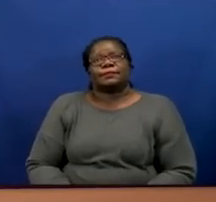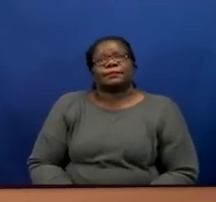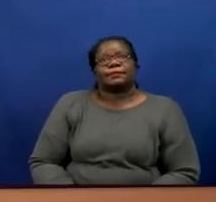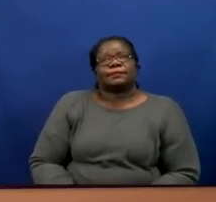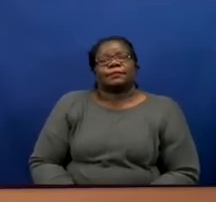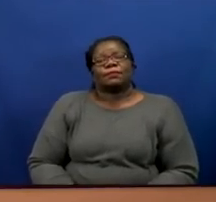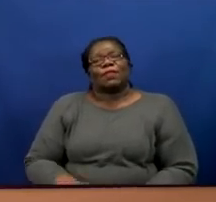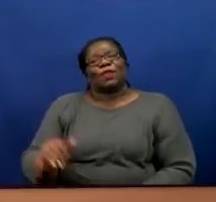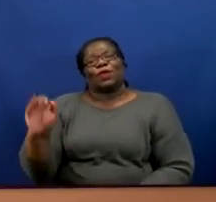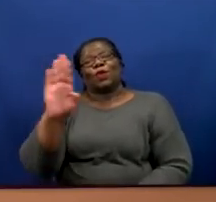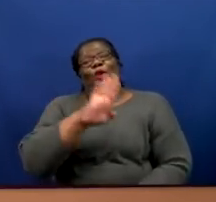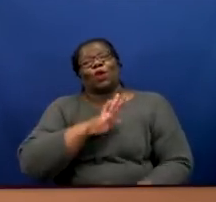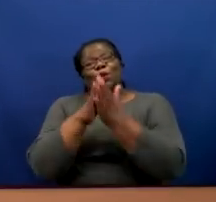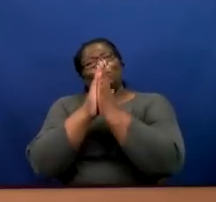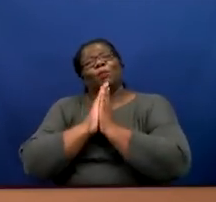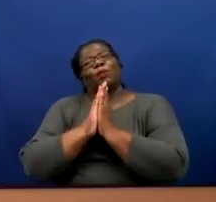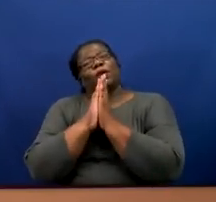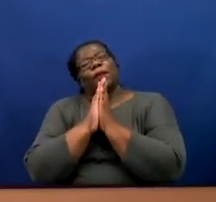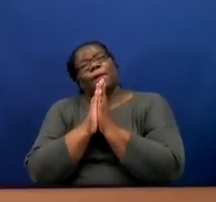Your prayer.